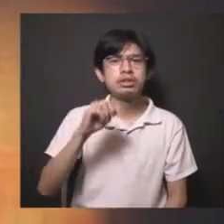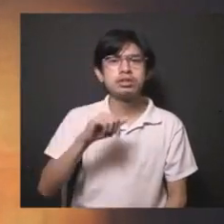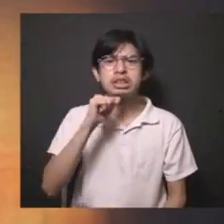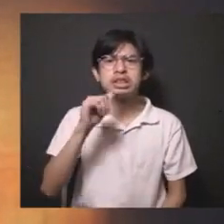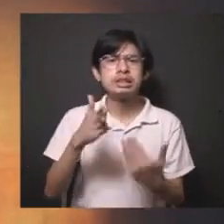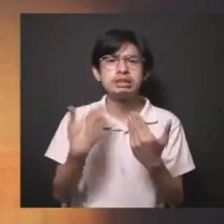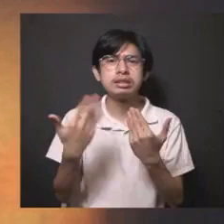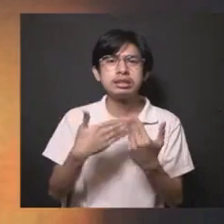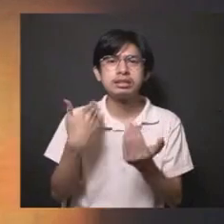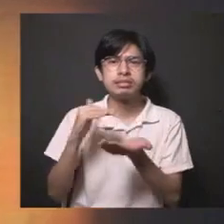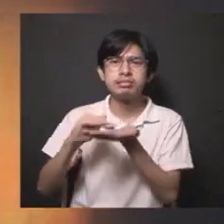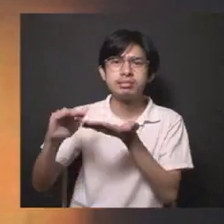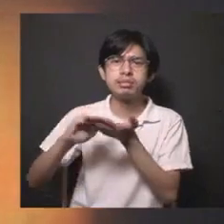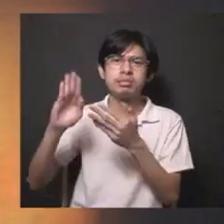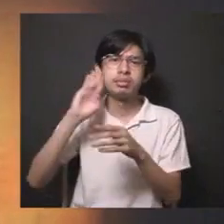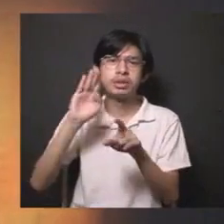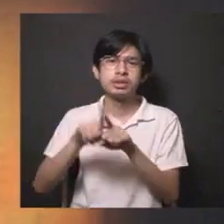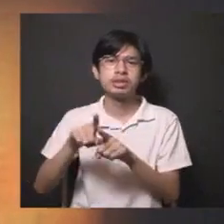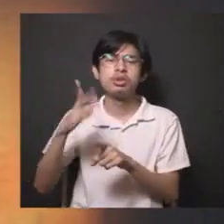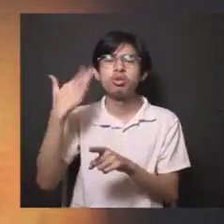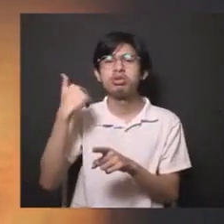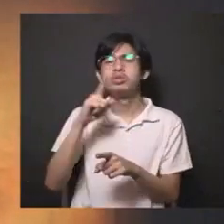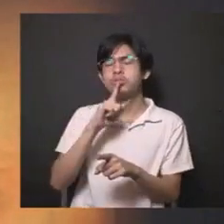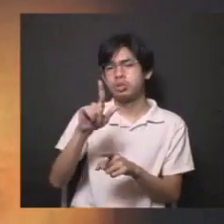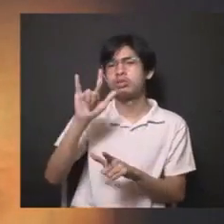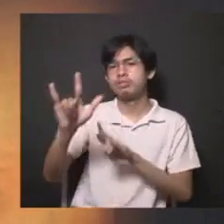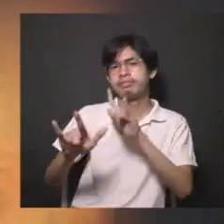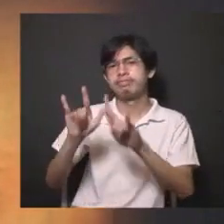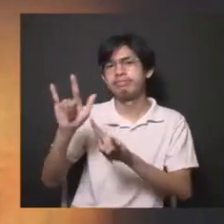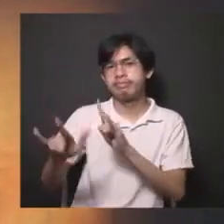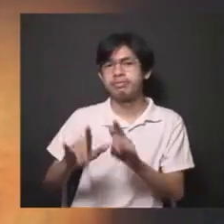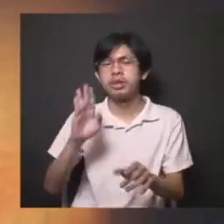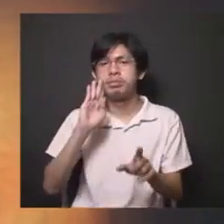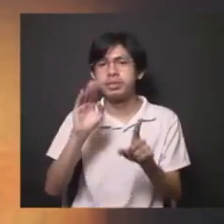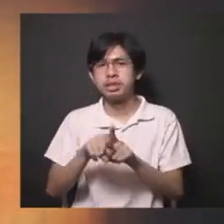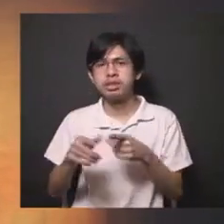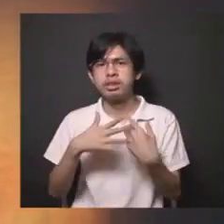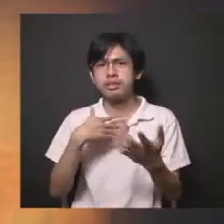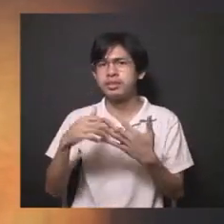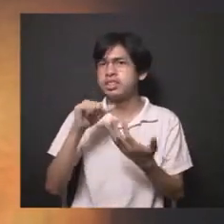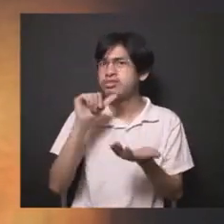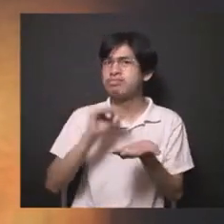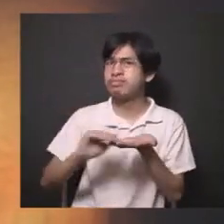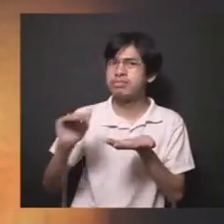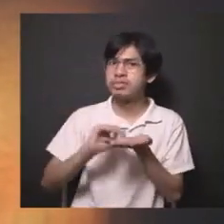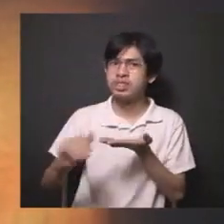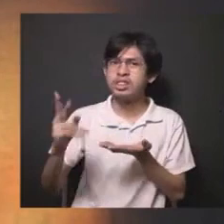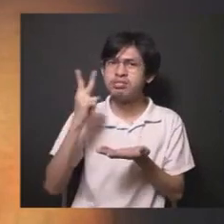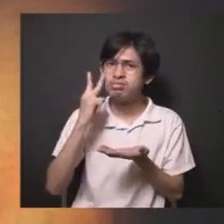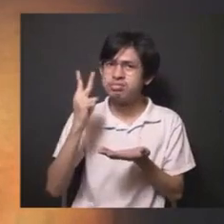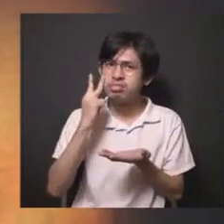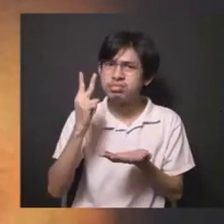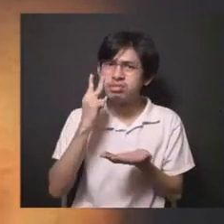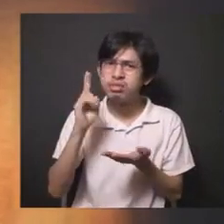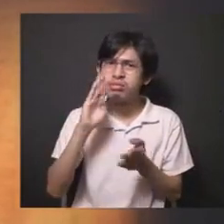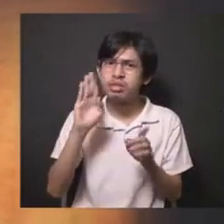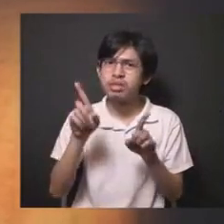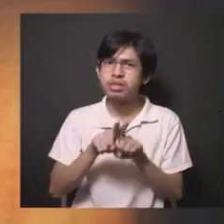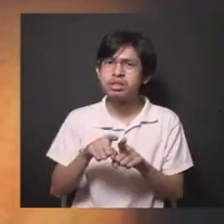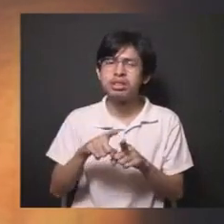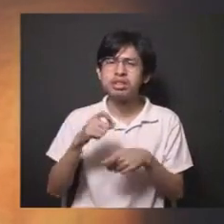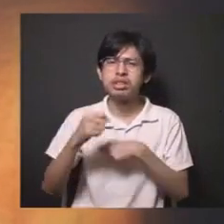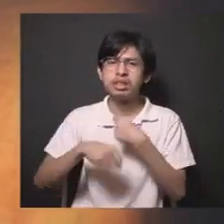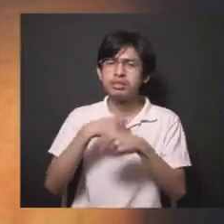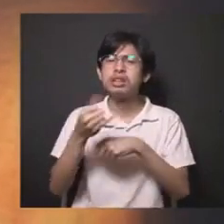he loved his brothers. And though it was not easy for Joseph to see his brothers suffering, he knew it was necessary. And let me just say this. It doesn't make